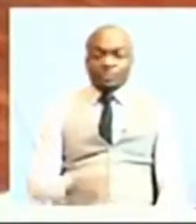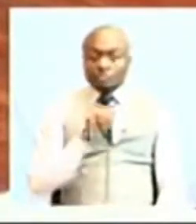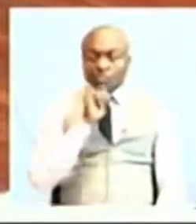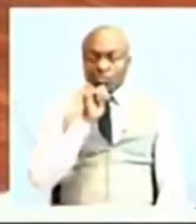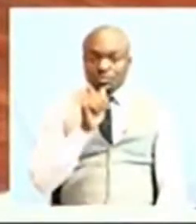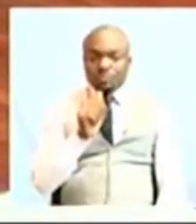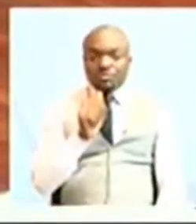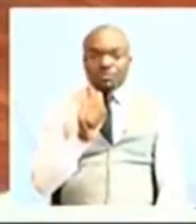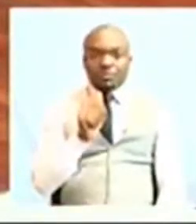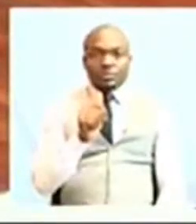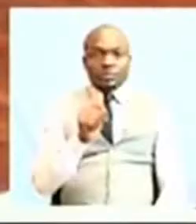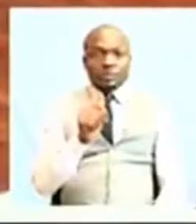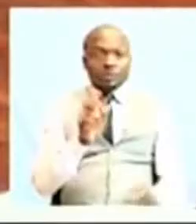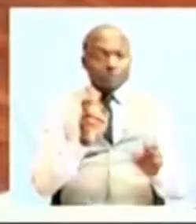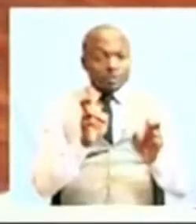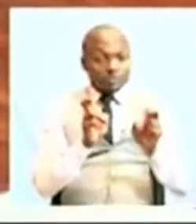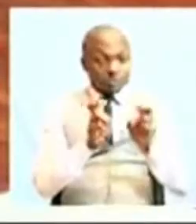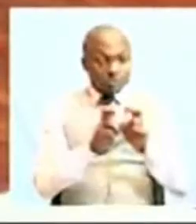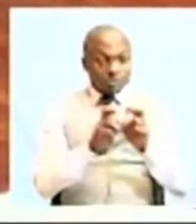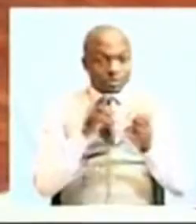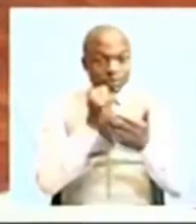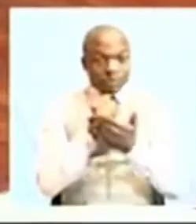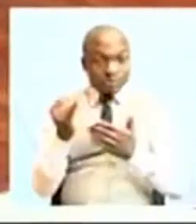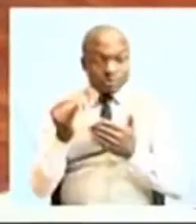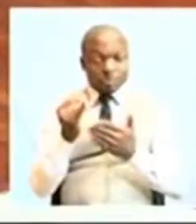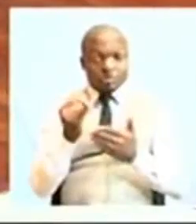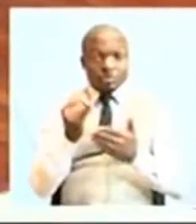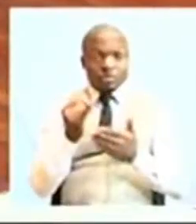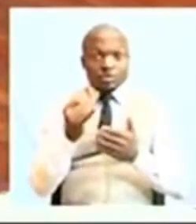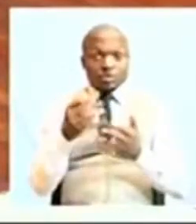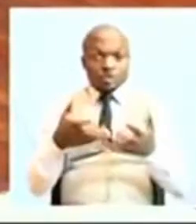the initial scope, such as issues of pump testing.